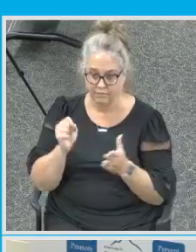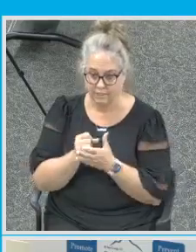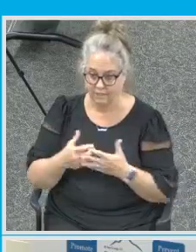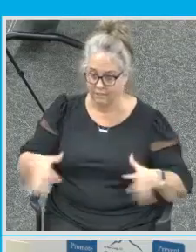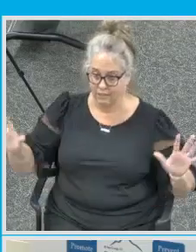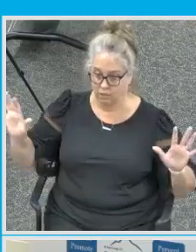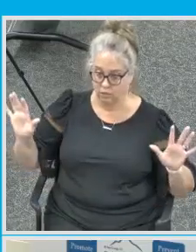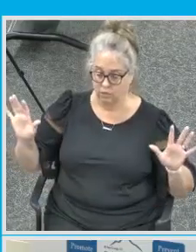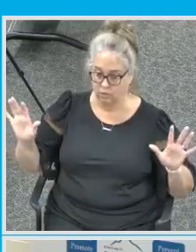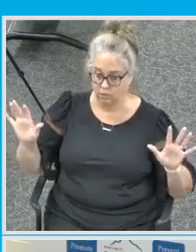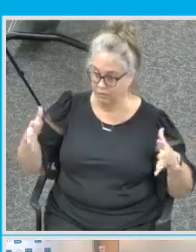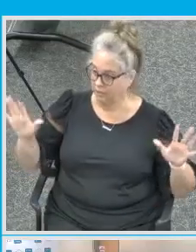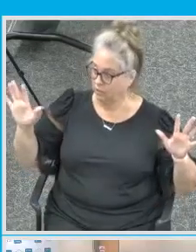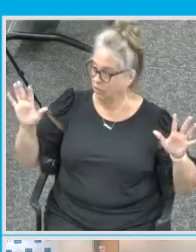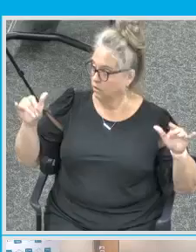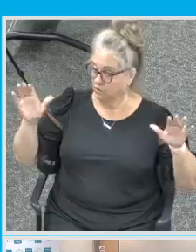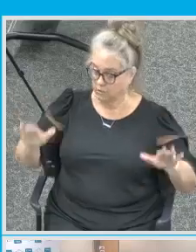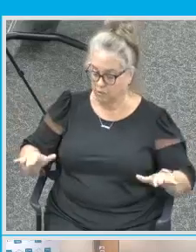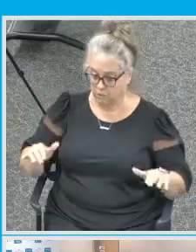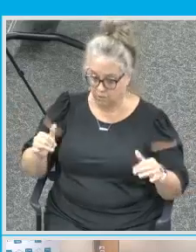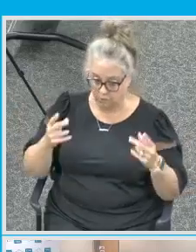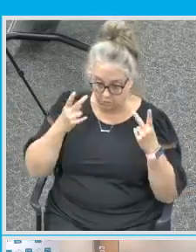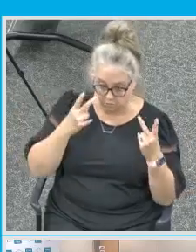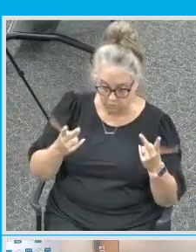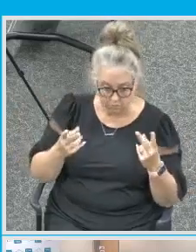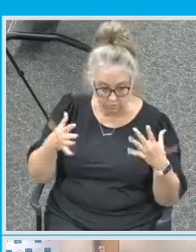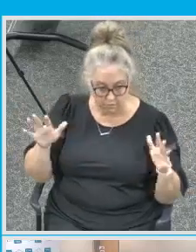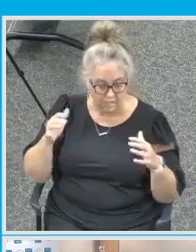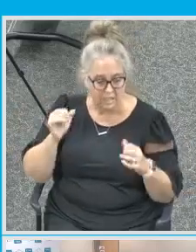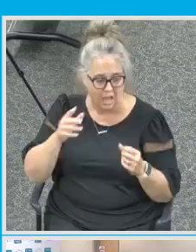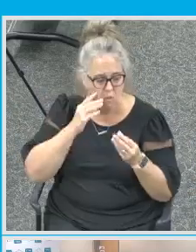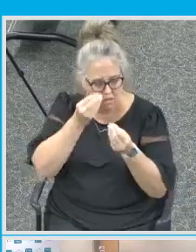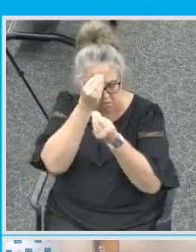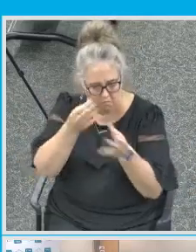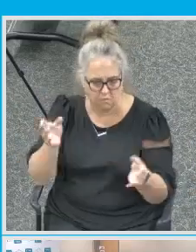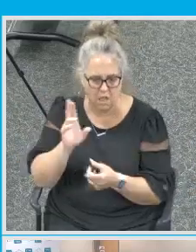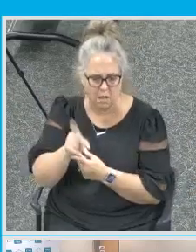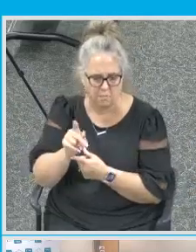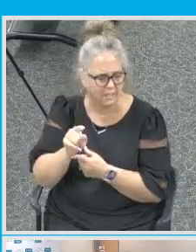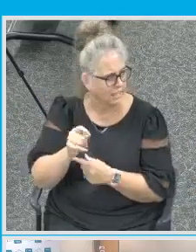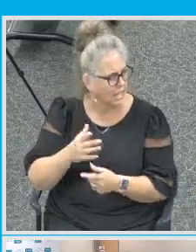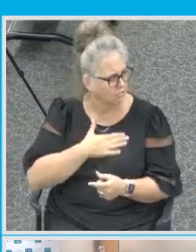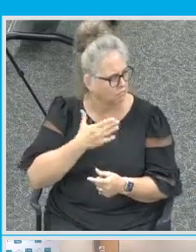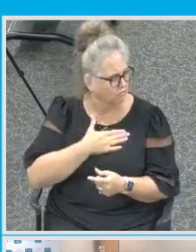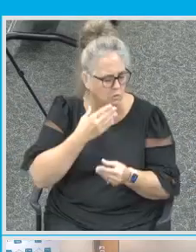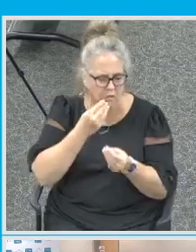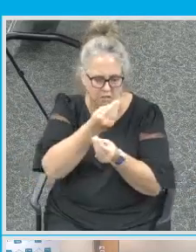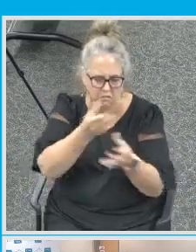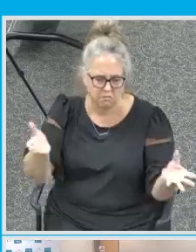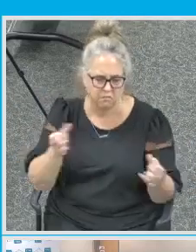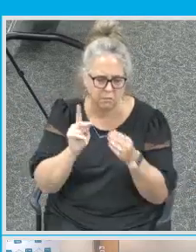see really what See what the that orange is? line does? Yes. Yeah. I'd be happy to. Thank you.